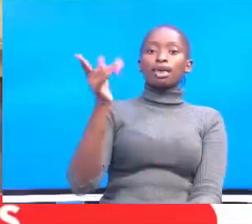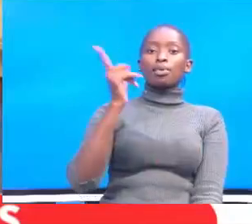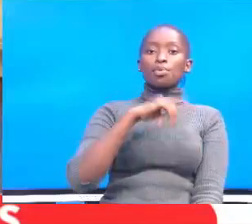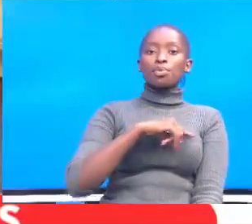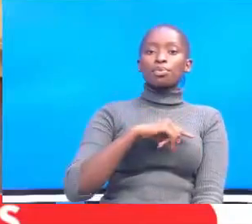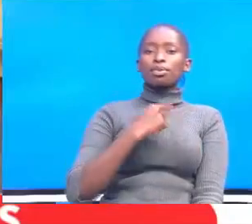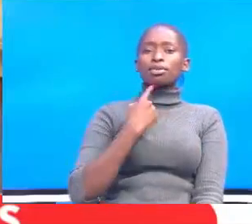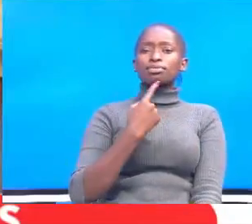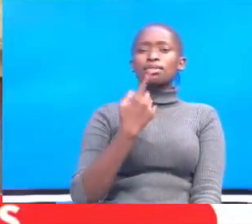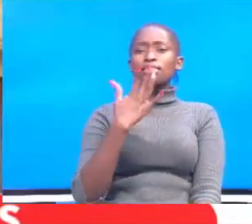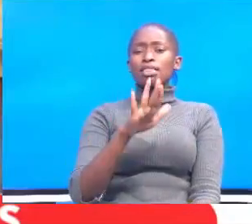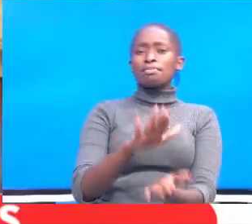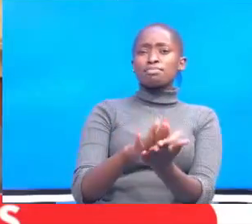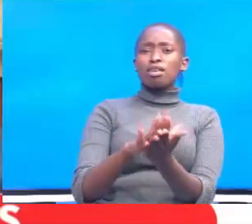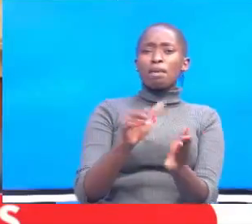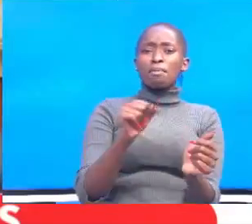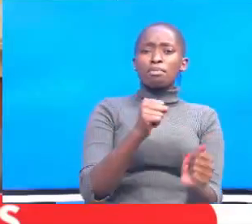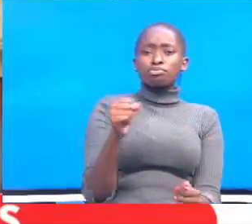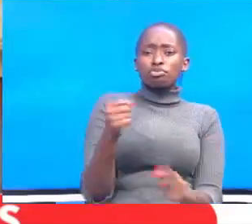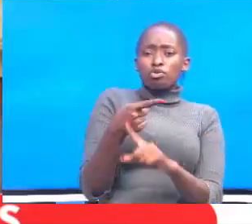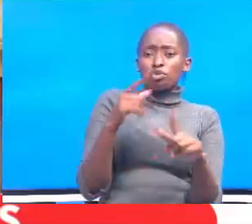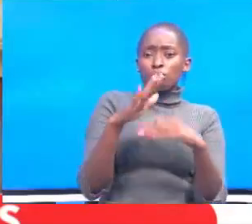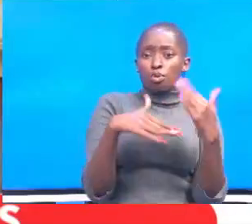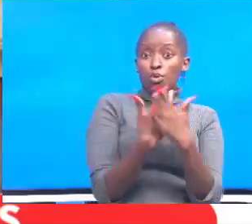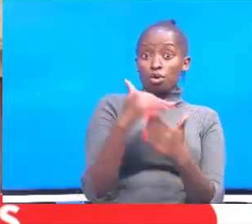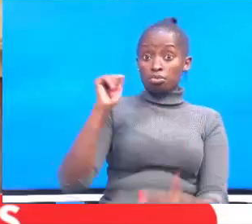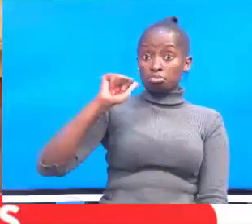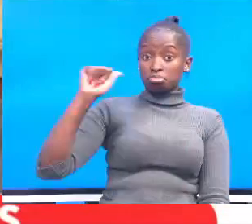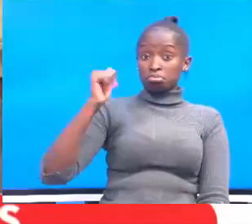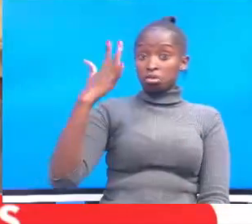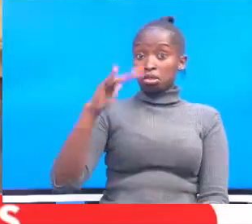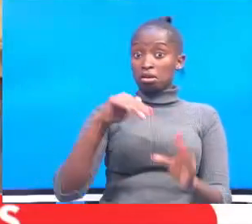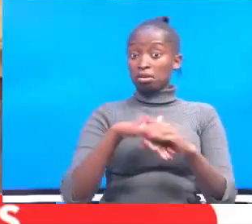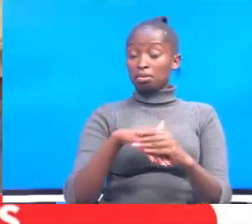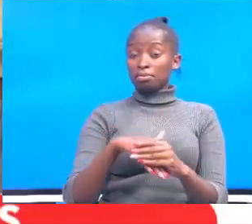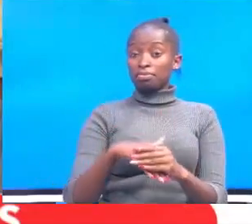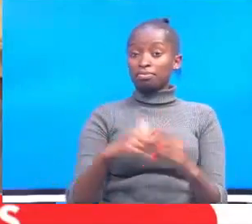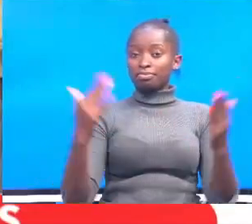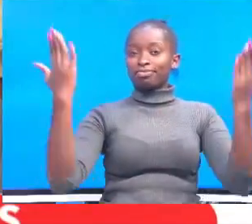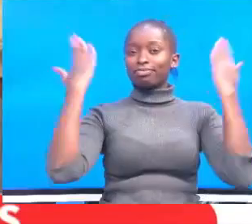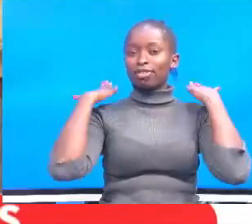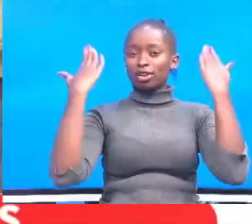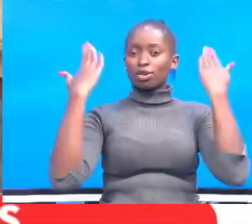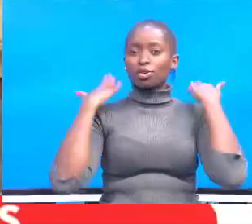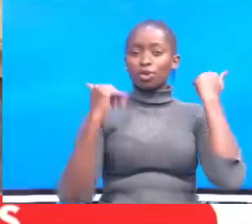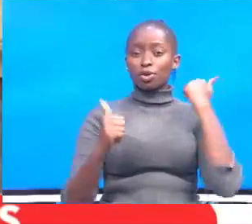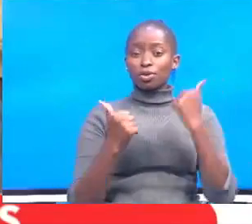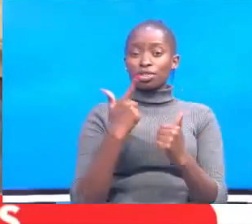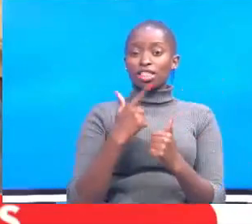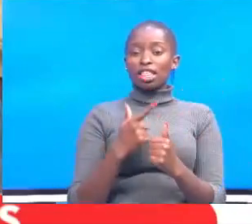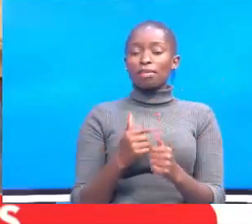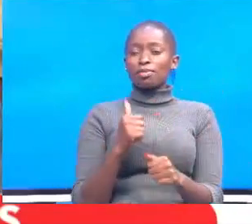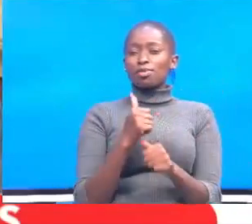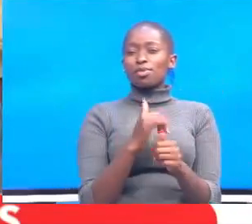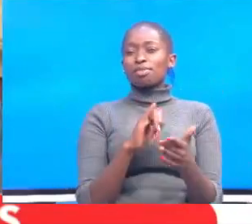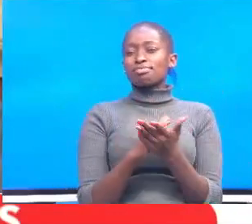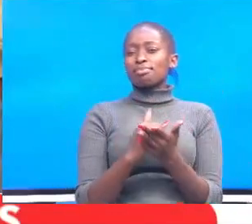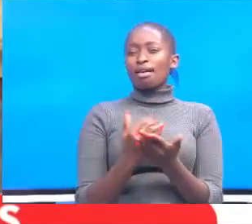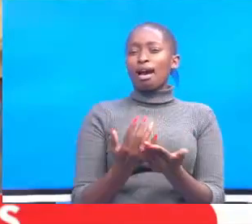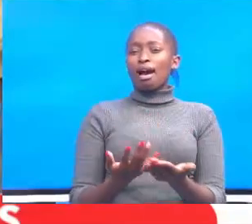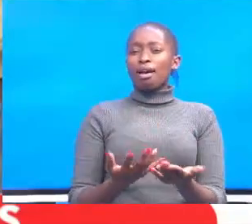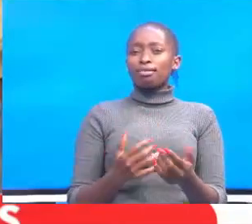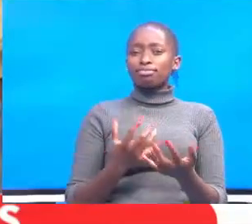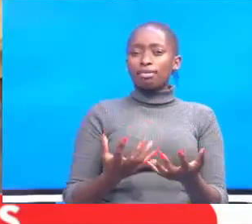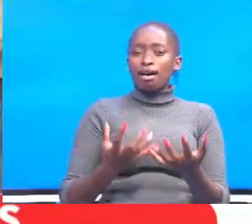away from the politics of Meru, which Meru is going to handle by itself. So Moses